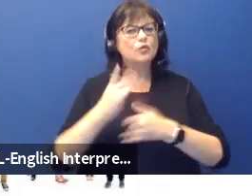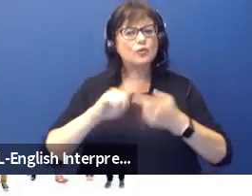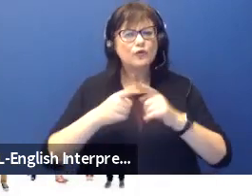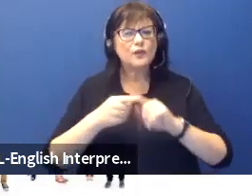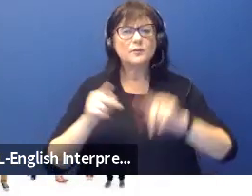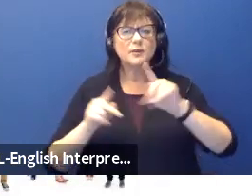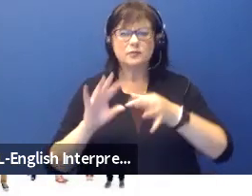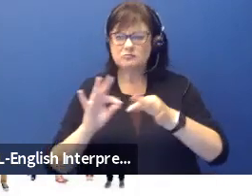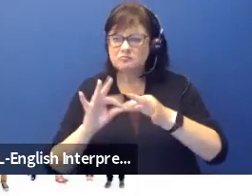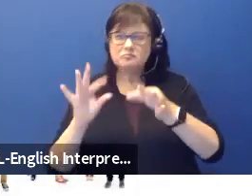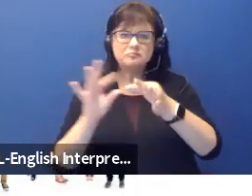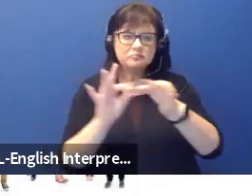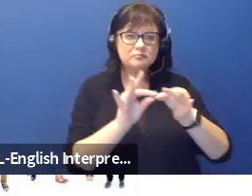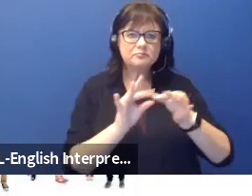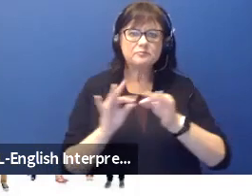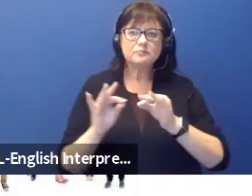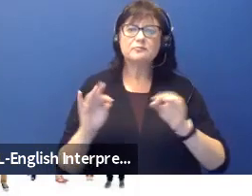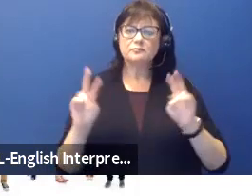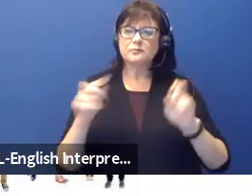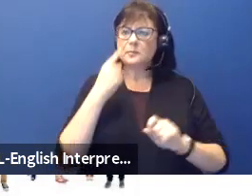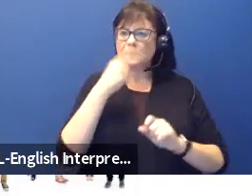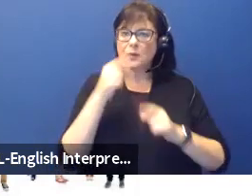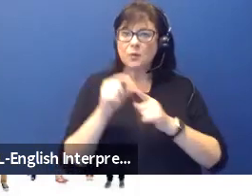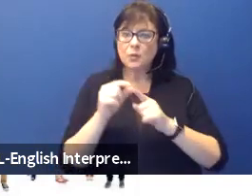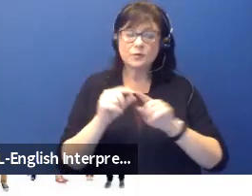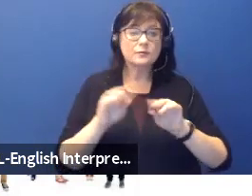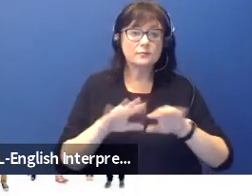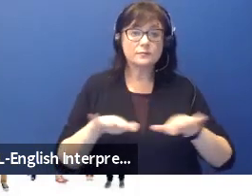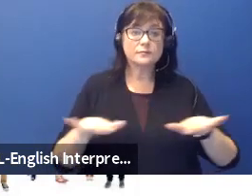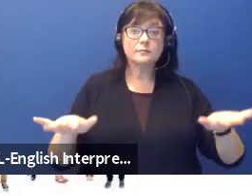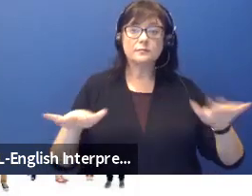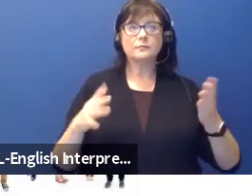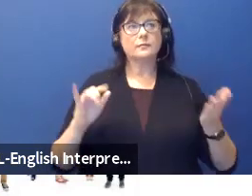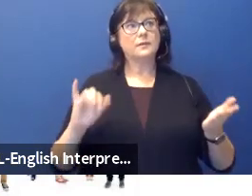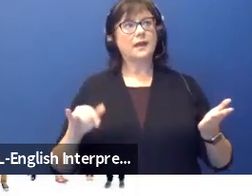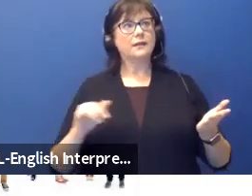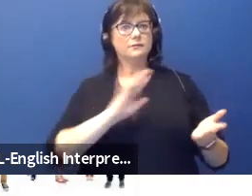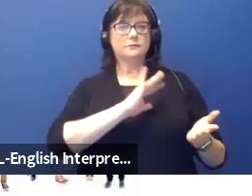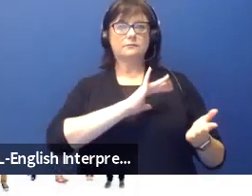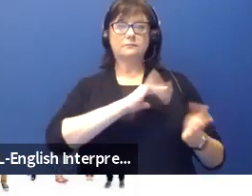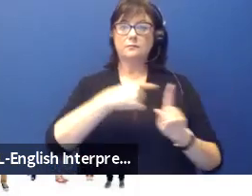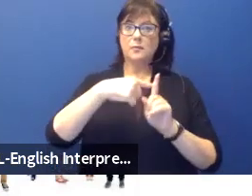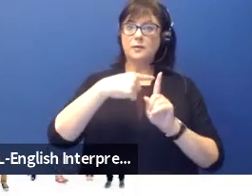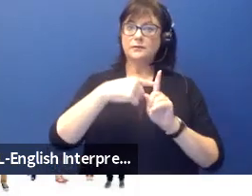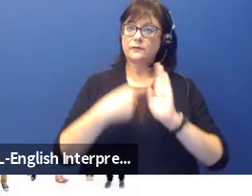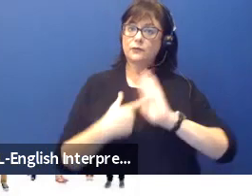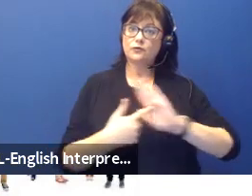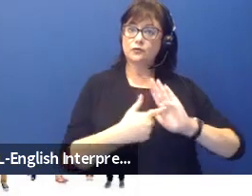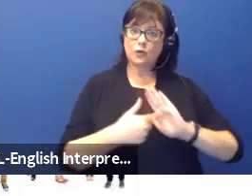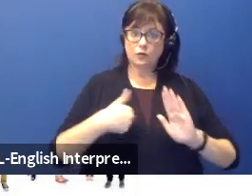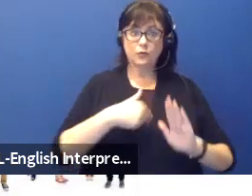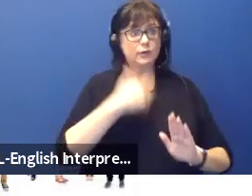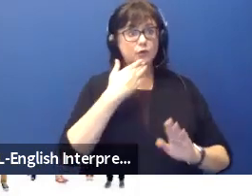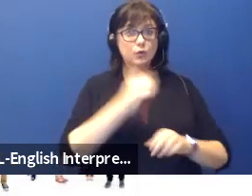a huge proportion of word of mouth referrals, because I think it speaks really highly of the field and the work that we do, even though technically it